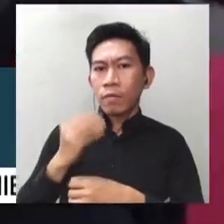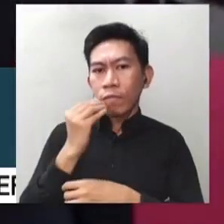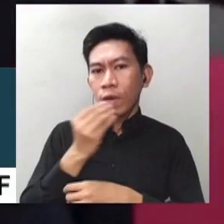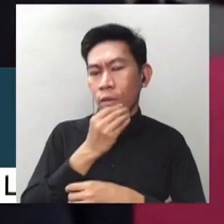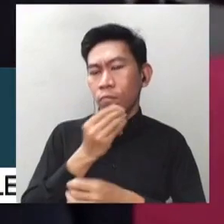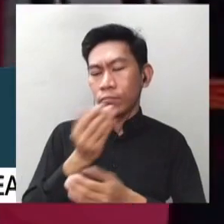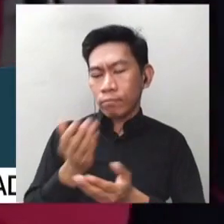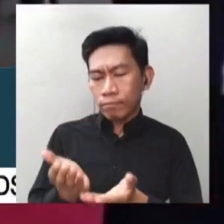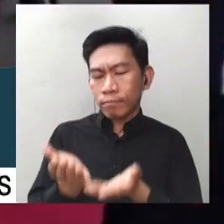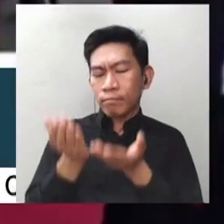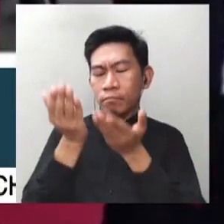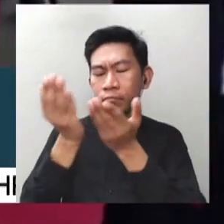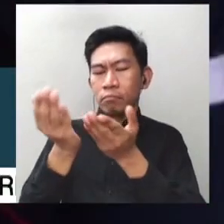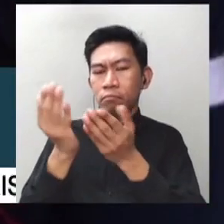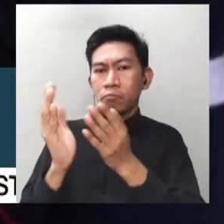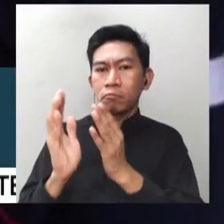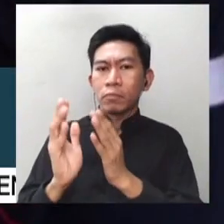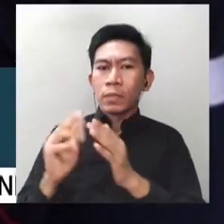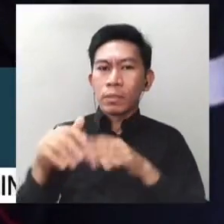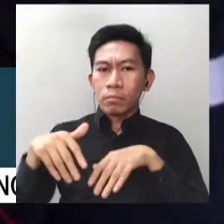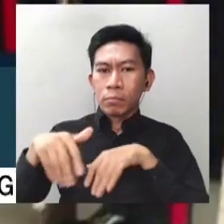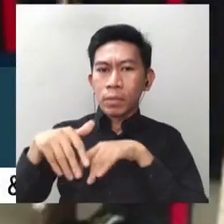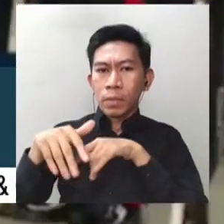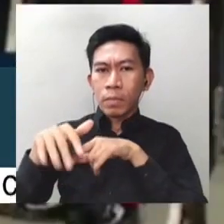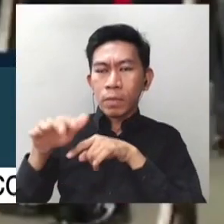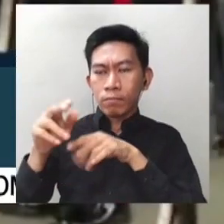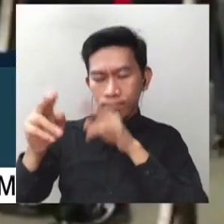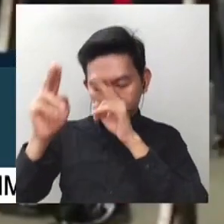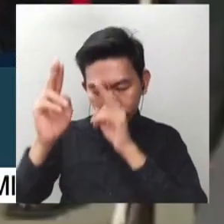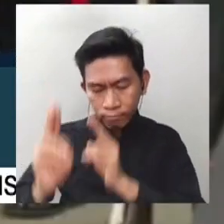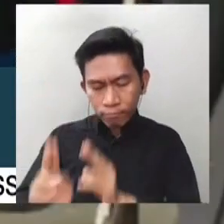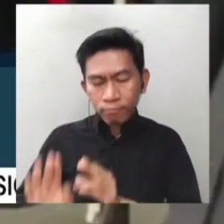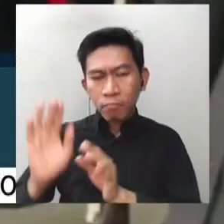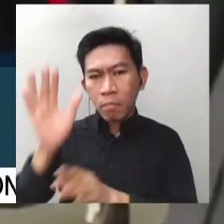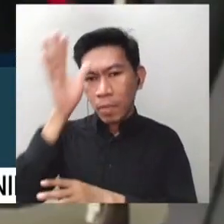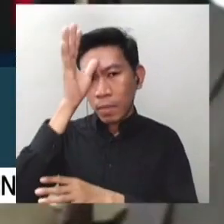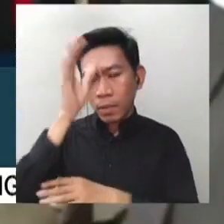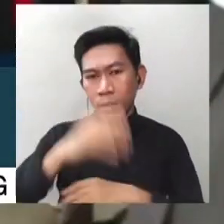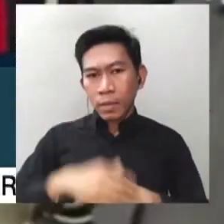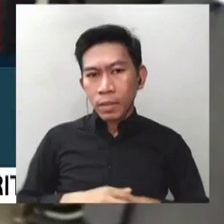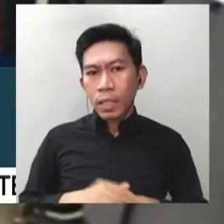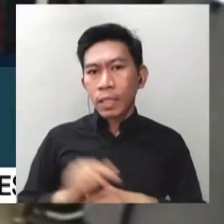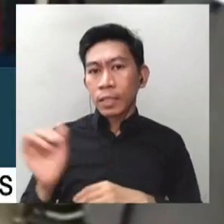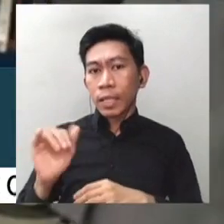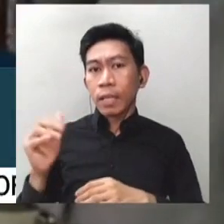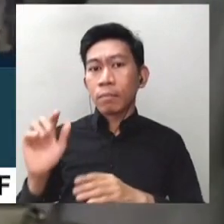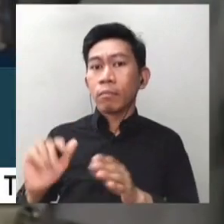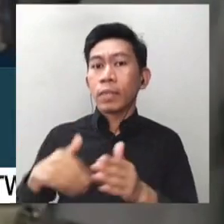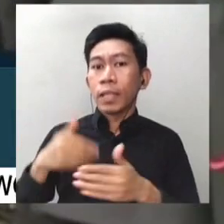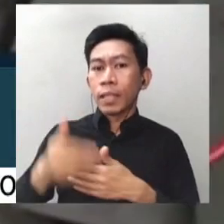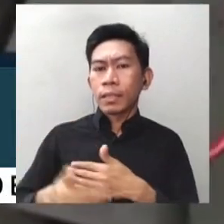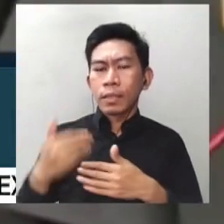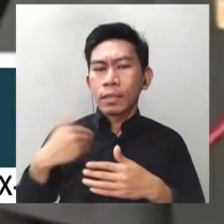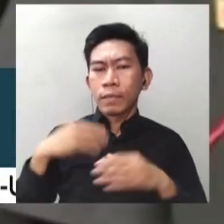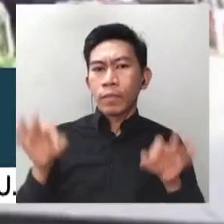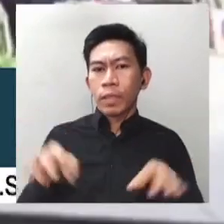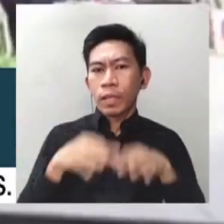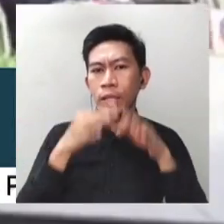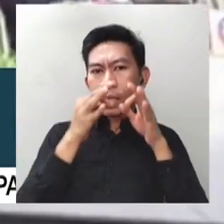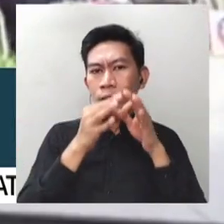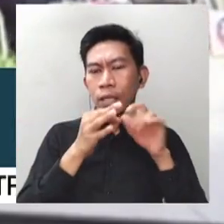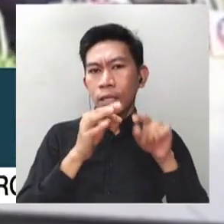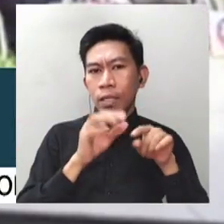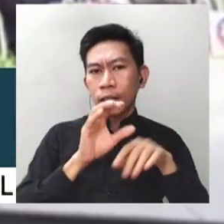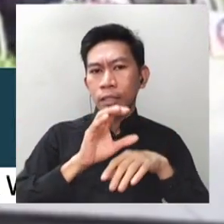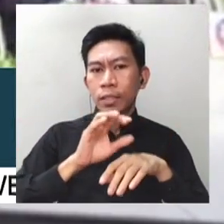short ceremony to honor his father. The first family also attended a Thanksgiving Mass at the Immaculate Conception Parish, also in